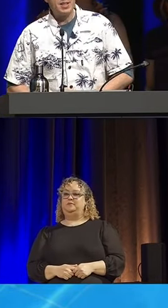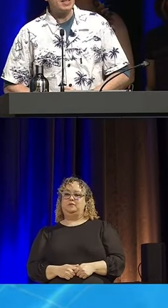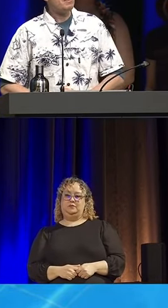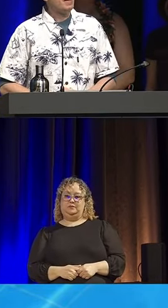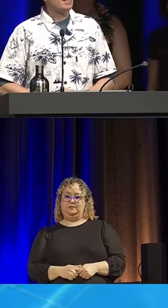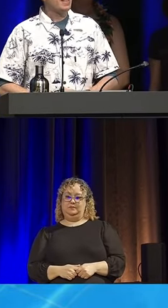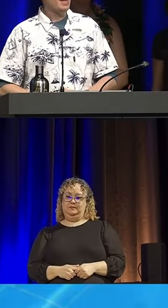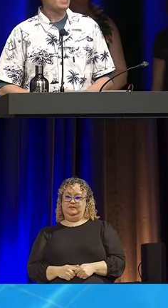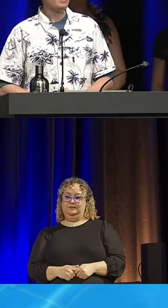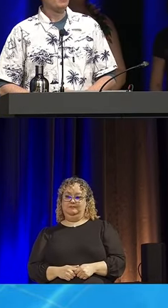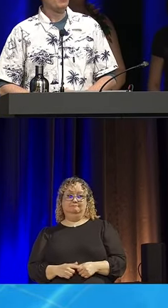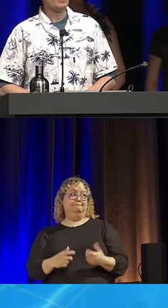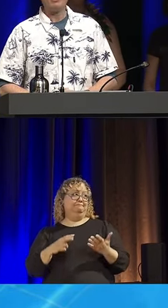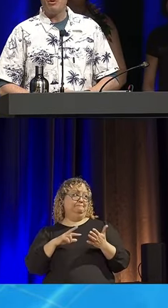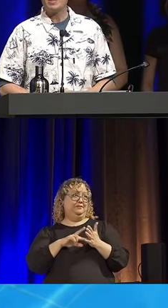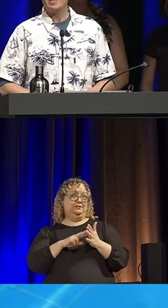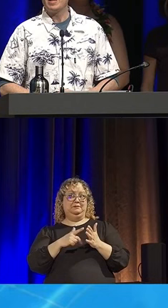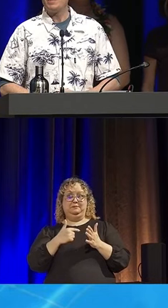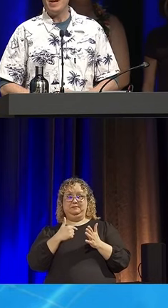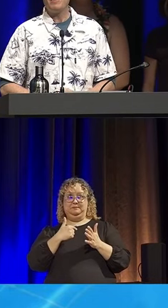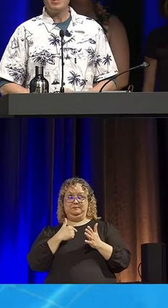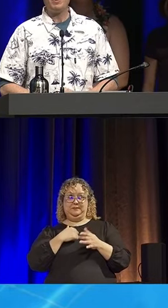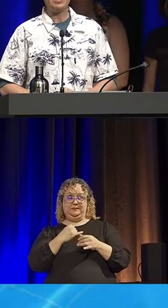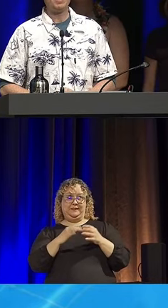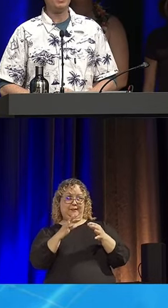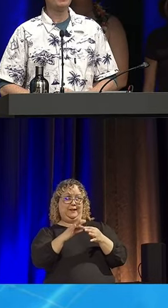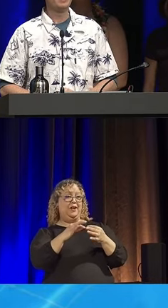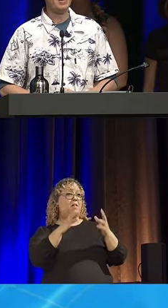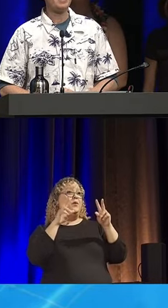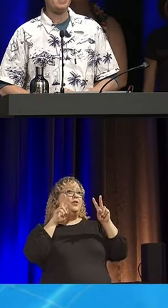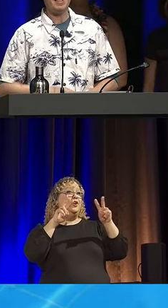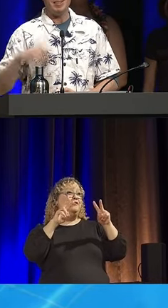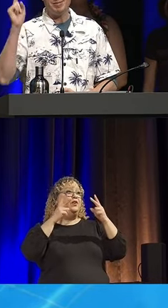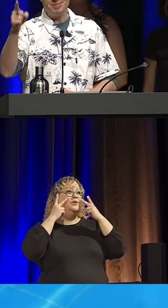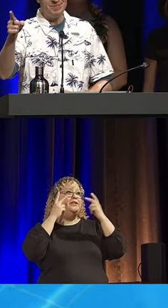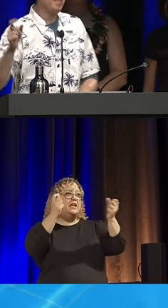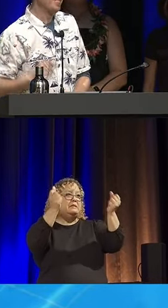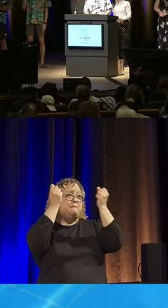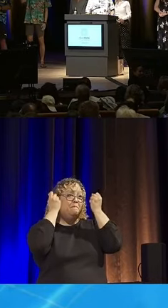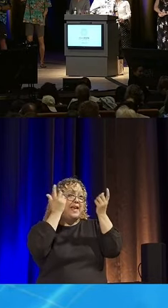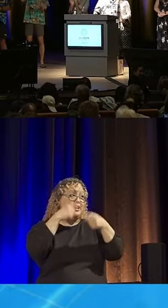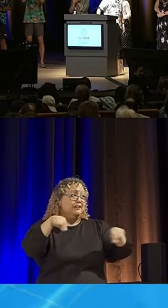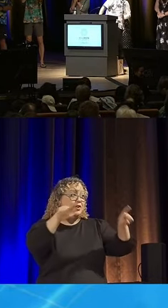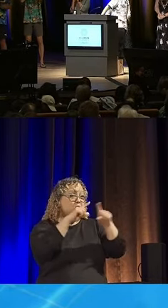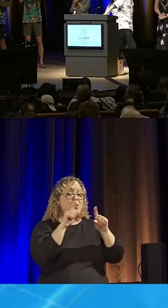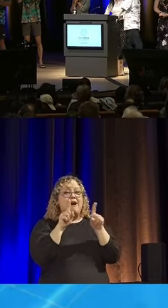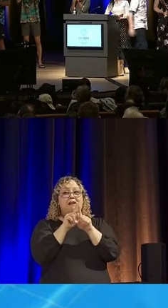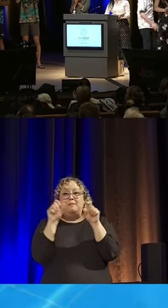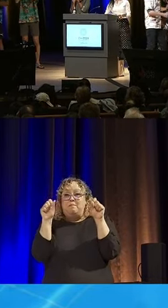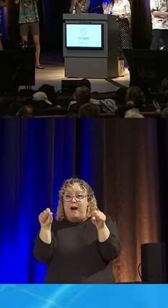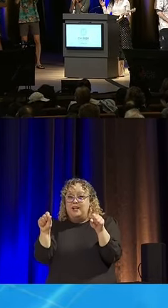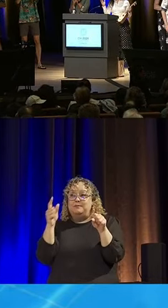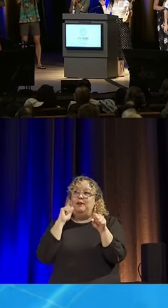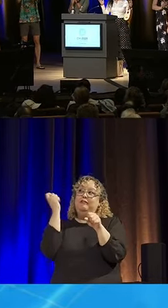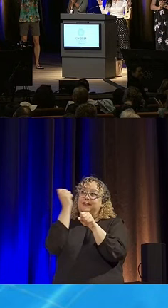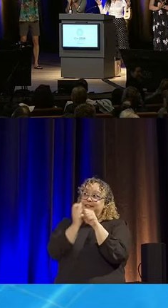So that just leaves me to say, we look forward to seeing as many of you as possible next year.